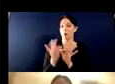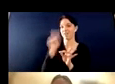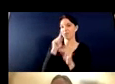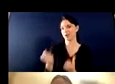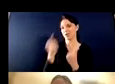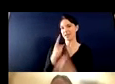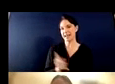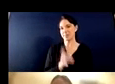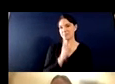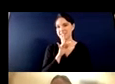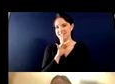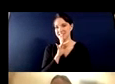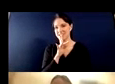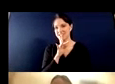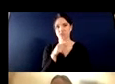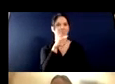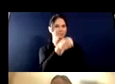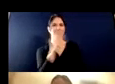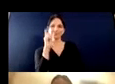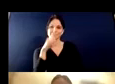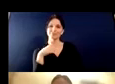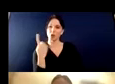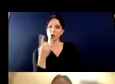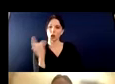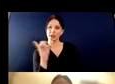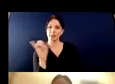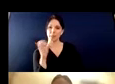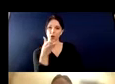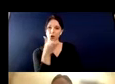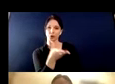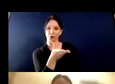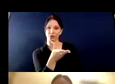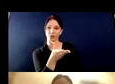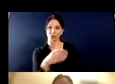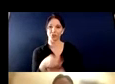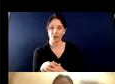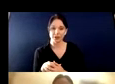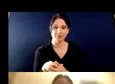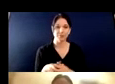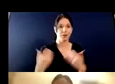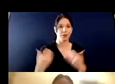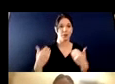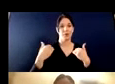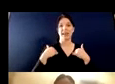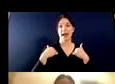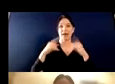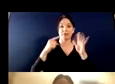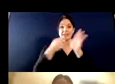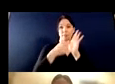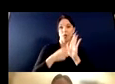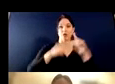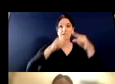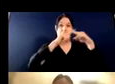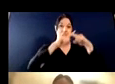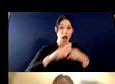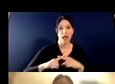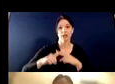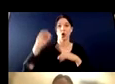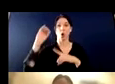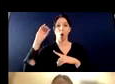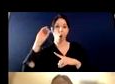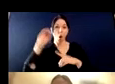audiogram typically looks something like this. We have a smattering of symbols, X's, O's,